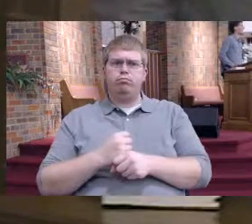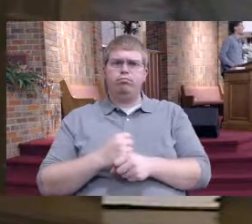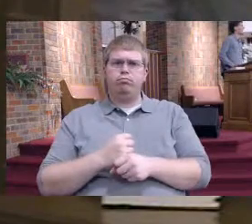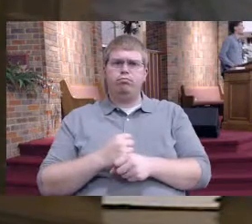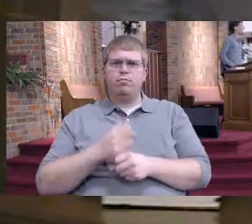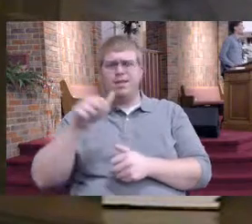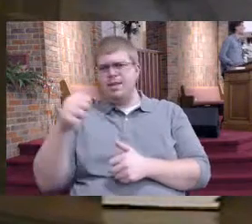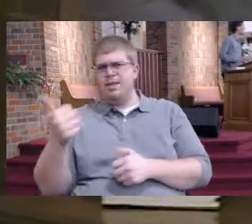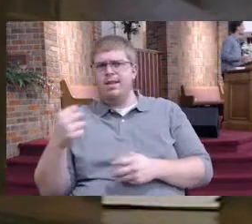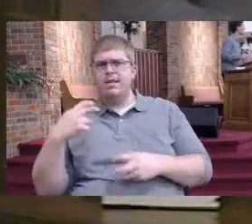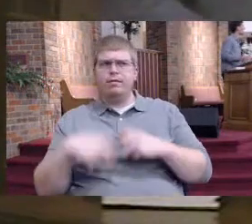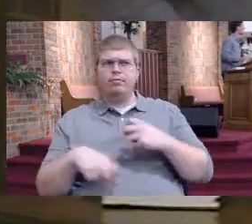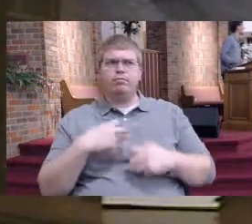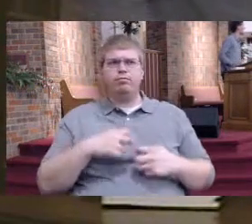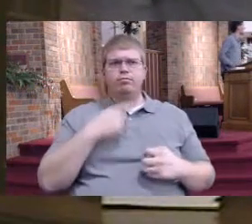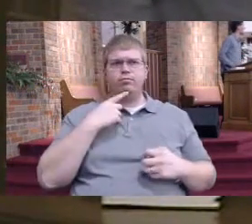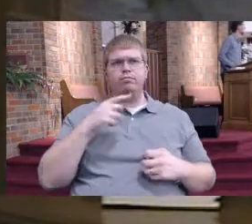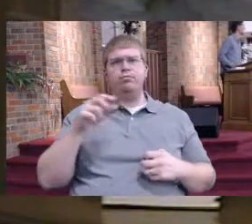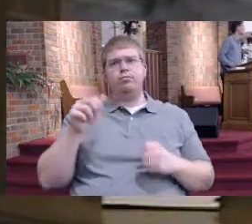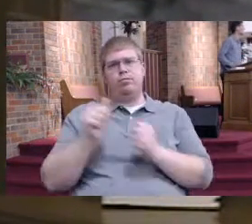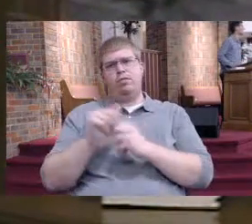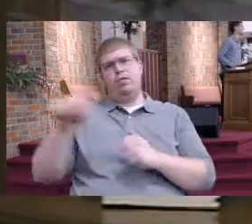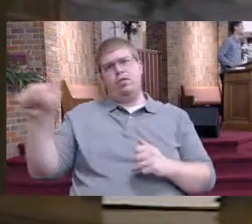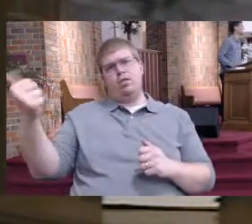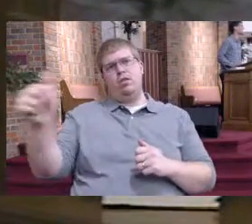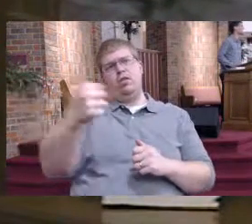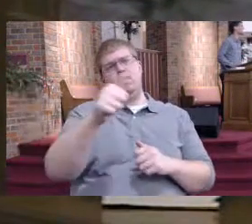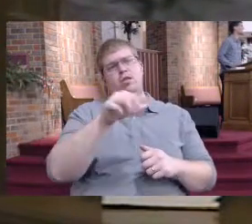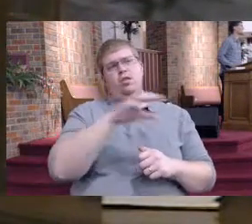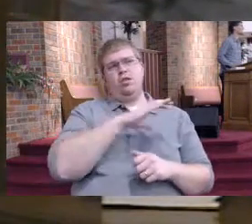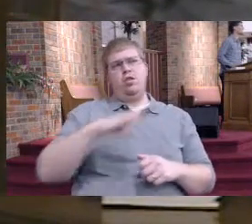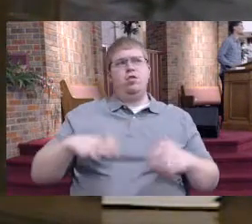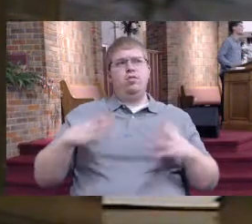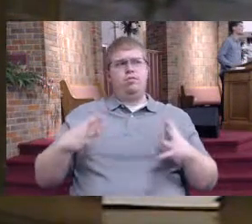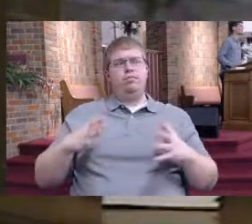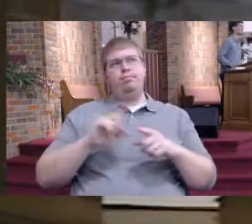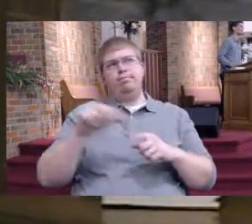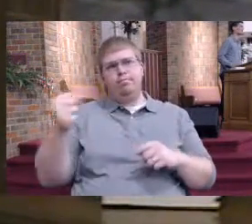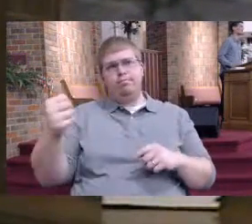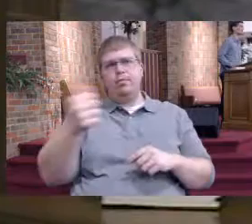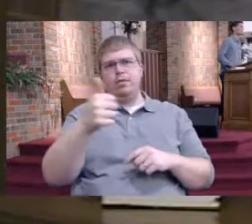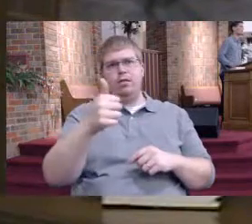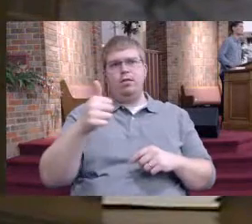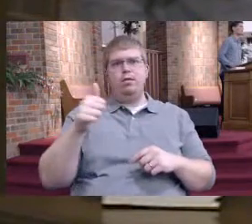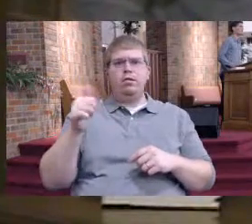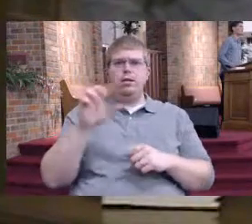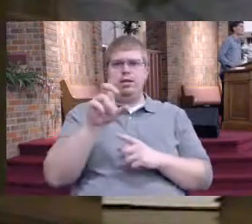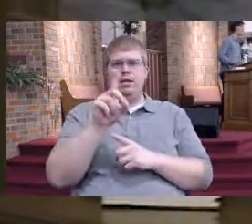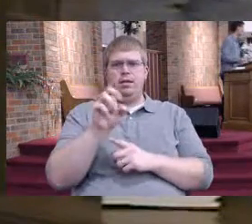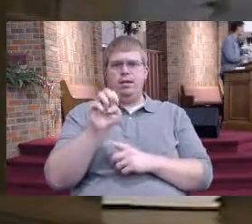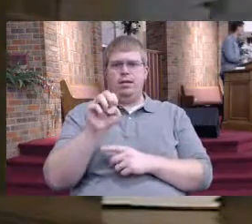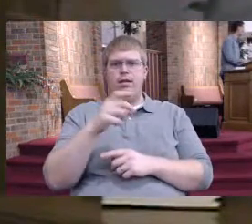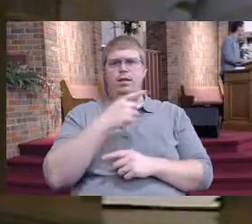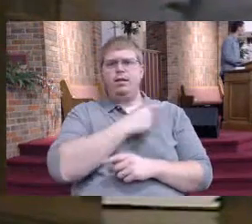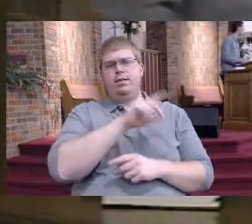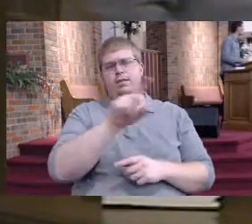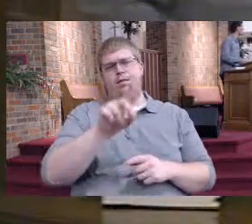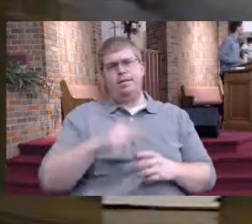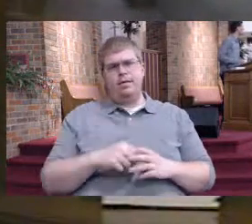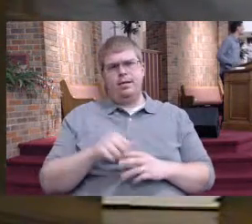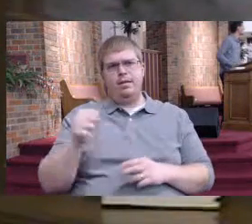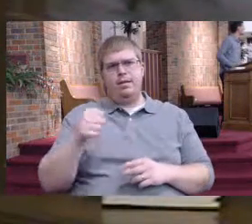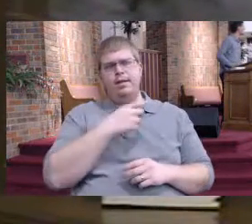been issues with other Christians and other denominations there in those villages. You might think here that I would